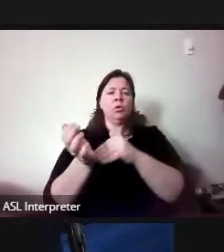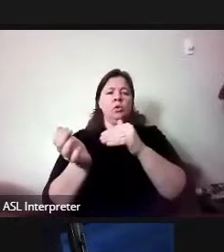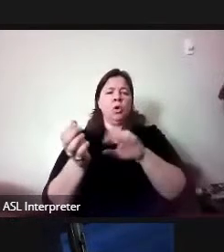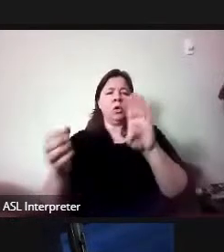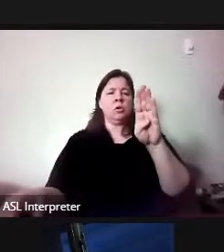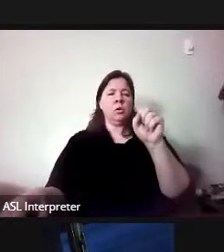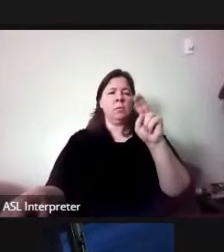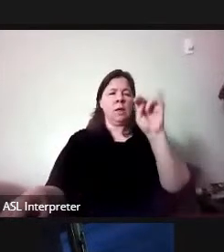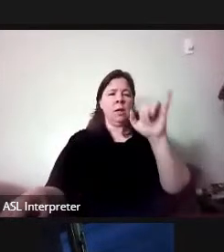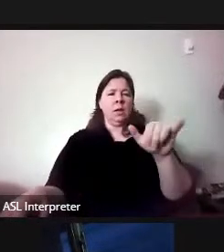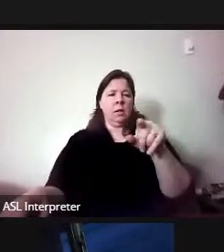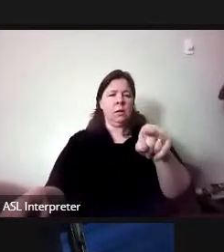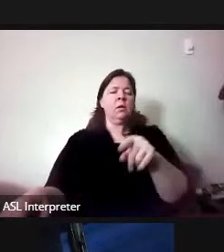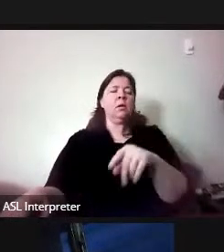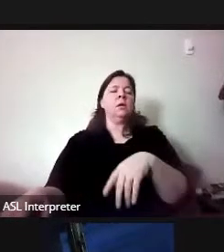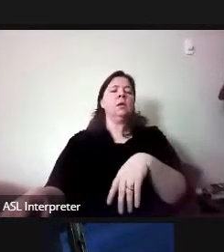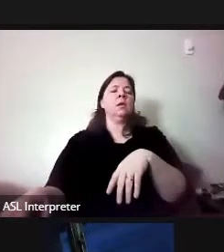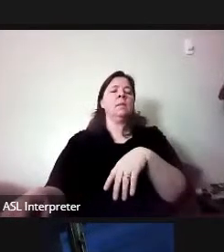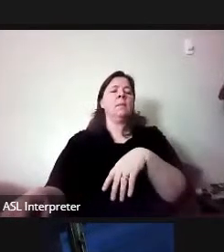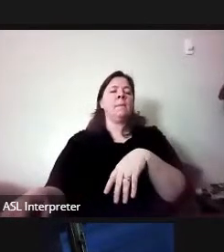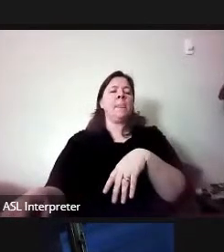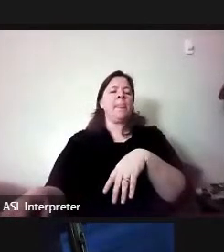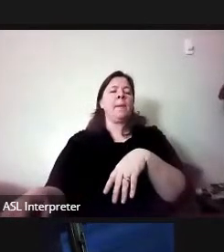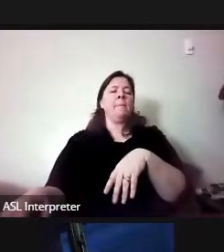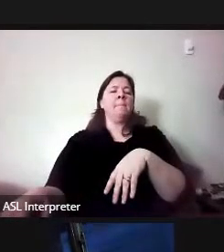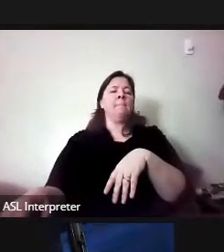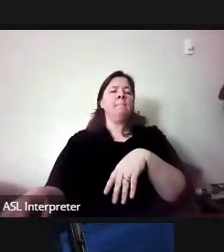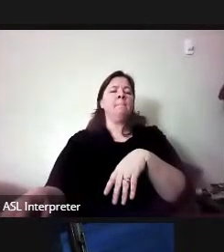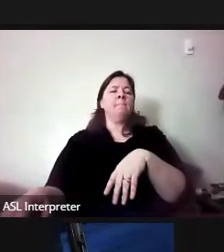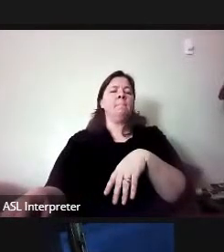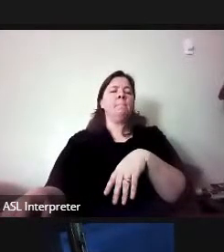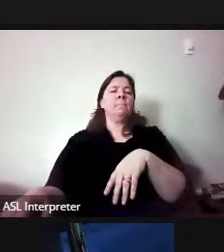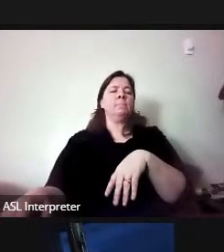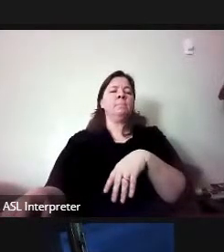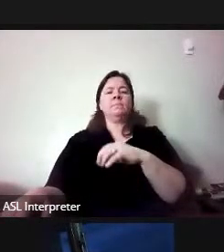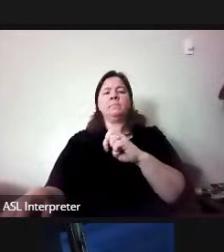different twist to it. Now,